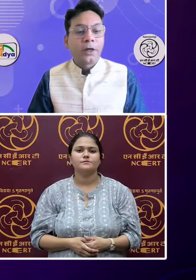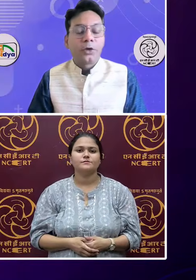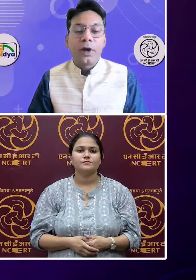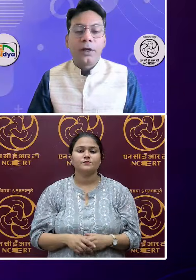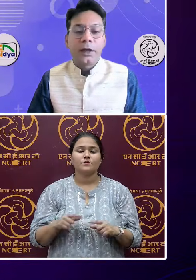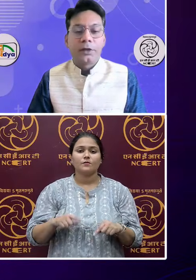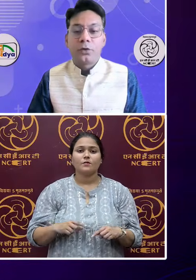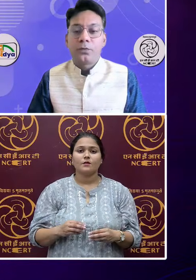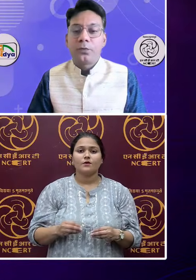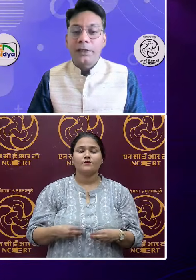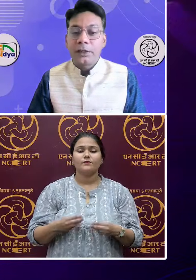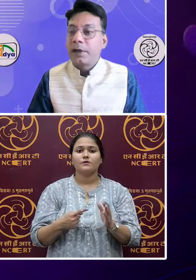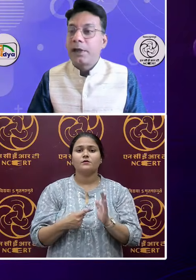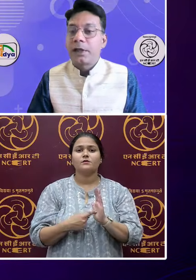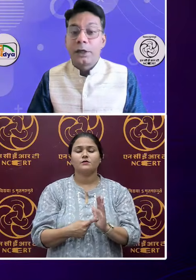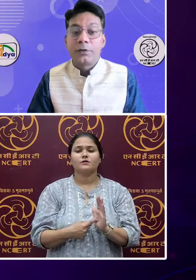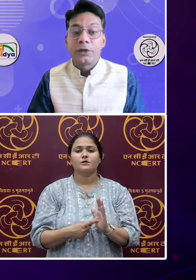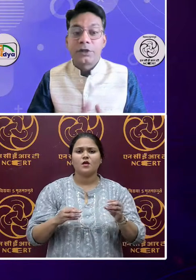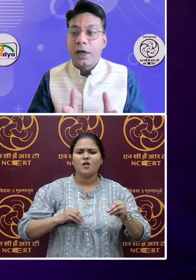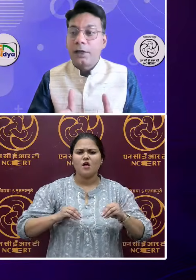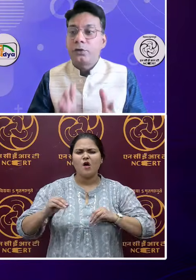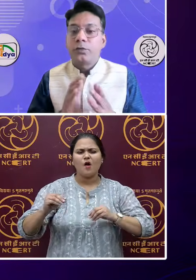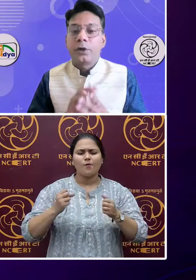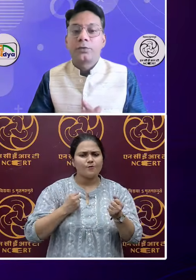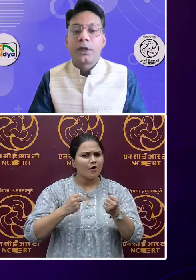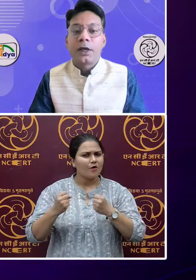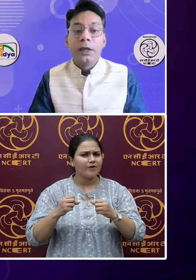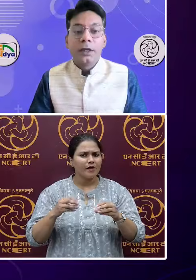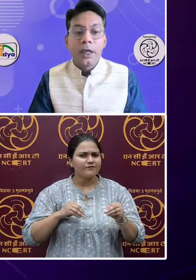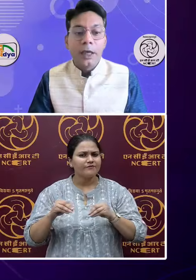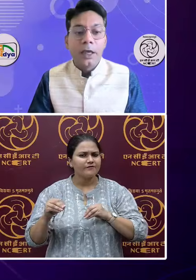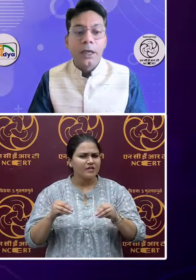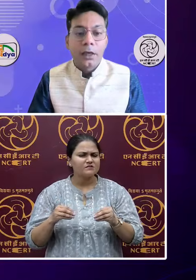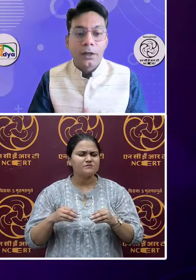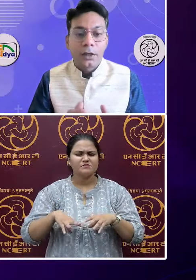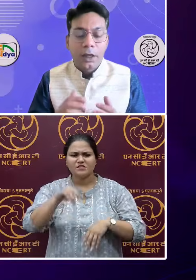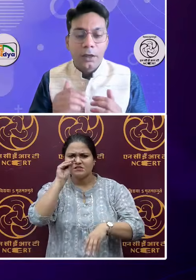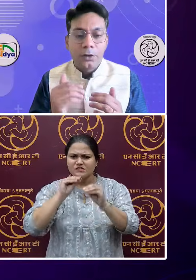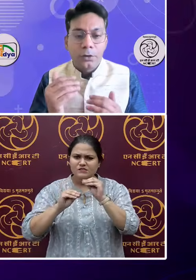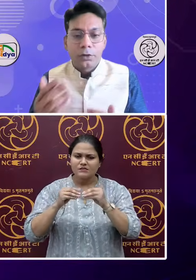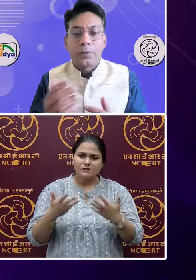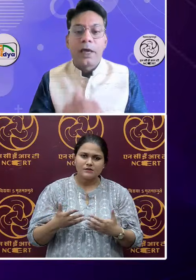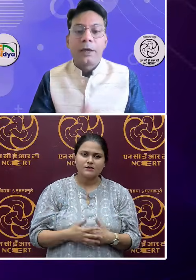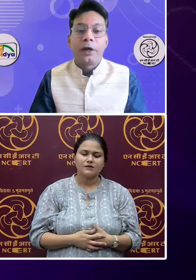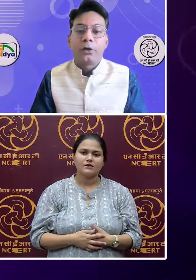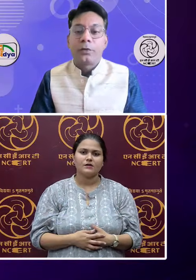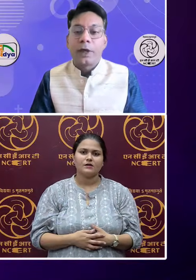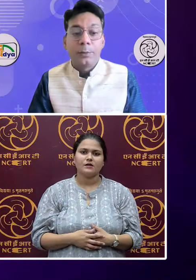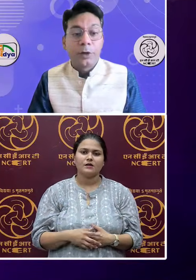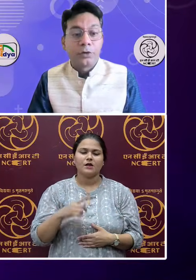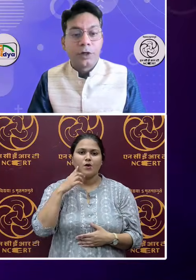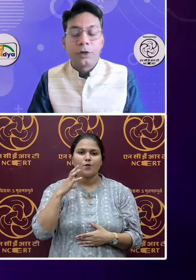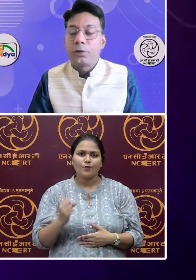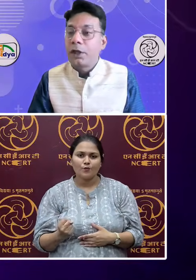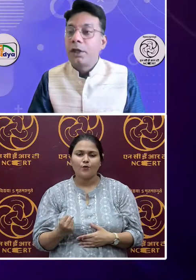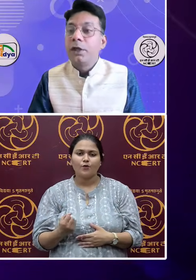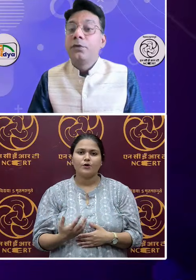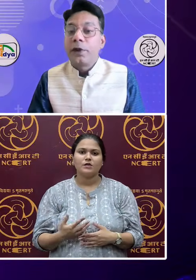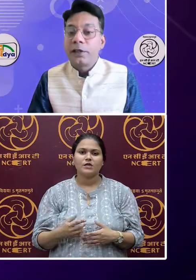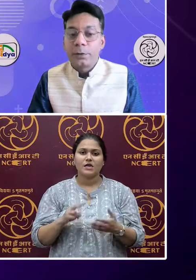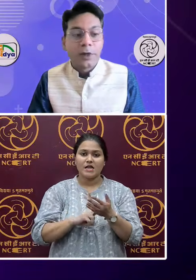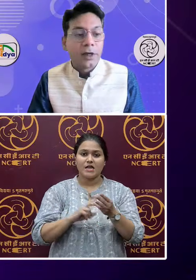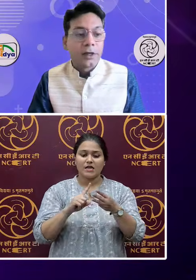provides advantage of flexible learning, which is also one of the key requirement of NEP